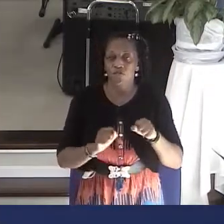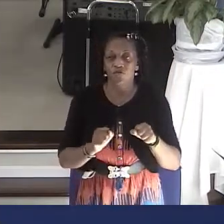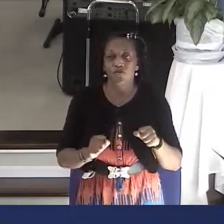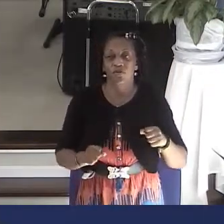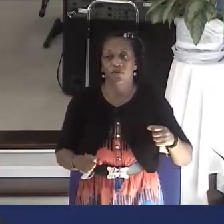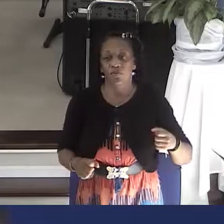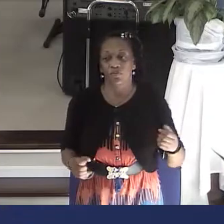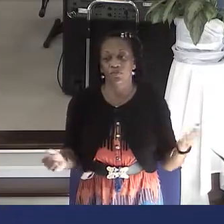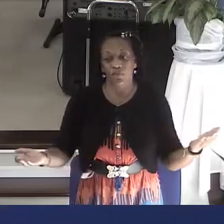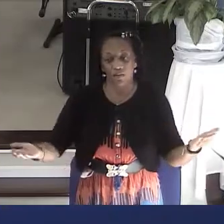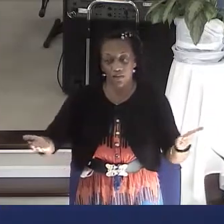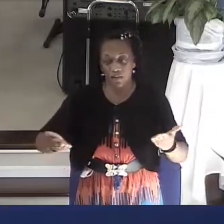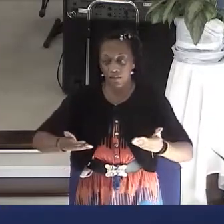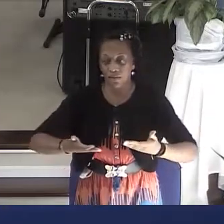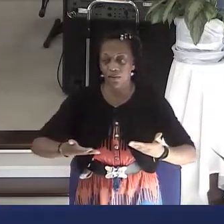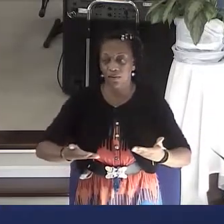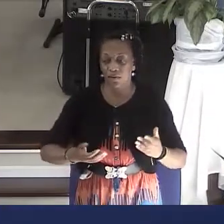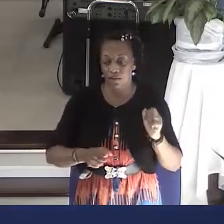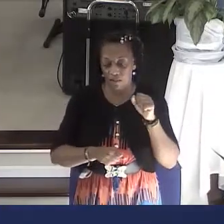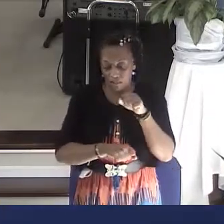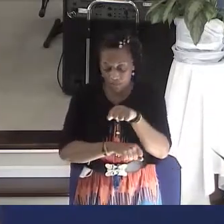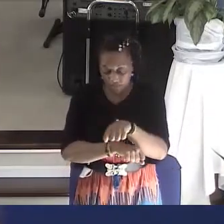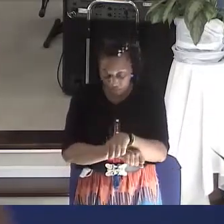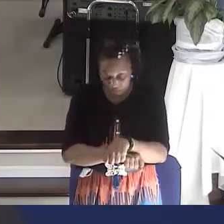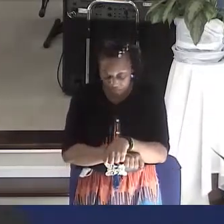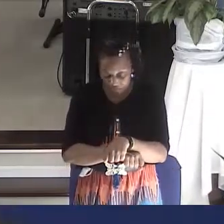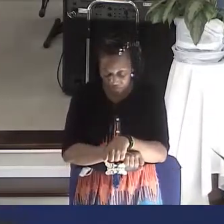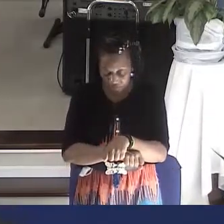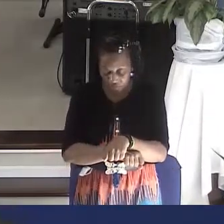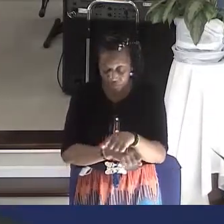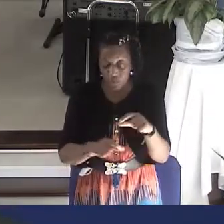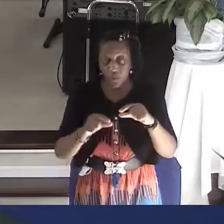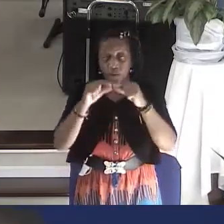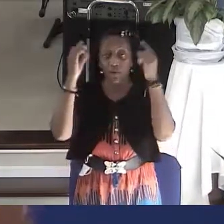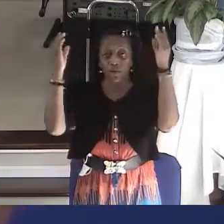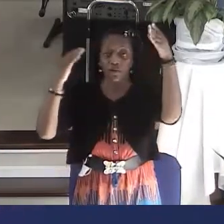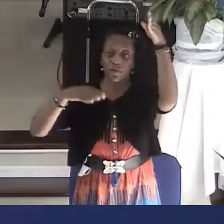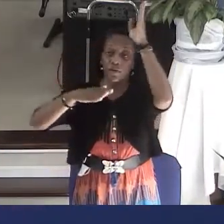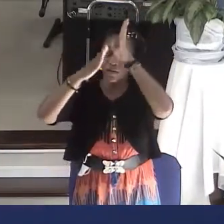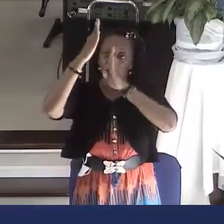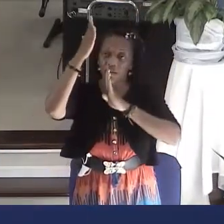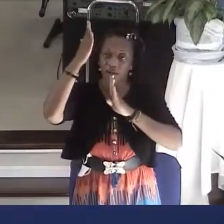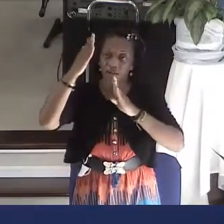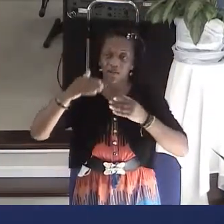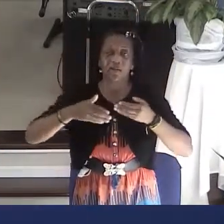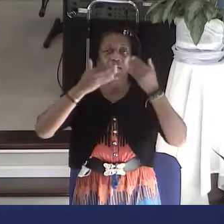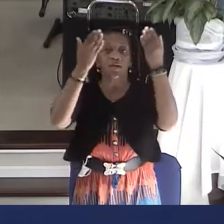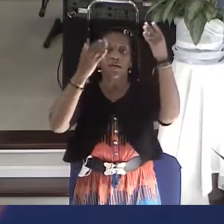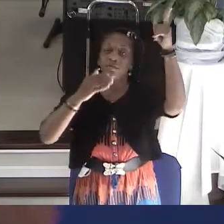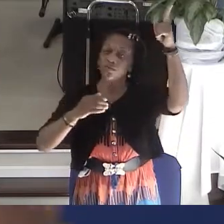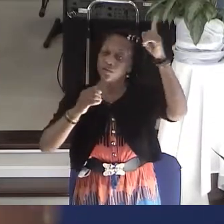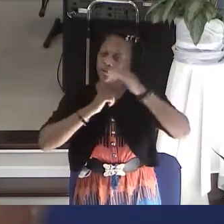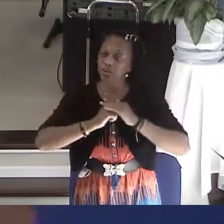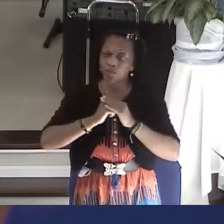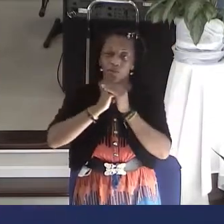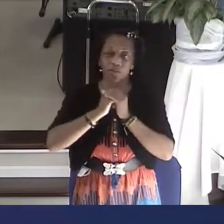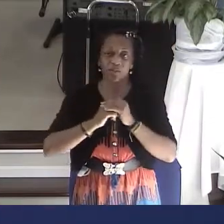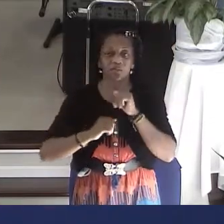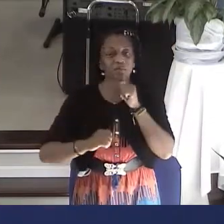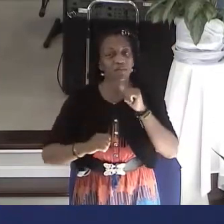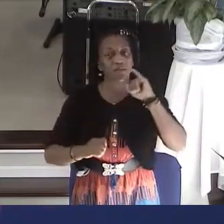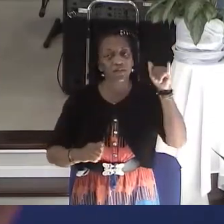you, this great God, giving you worship, not just with our lips, Lord, but with